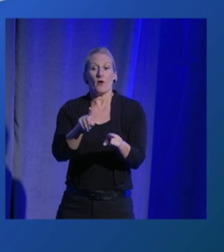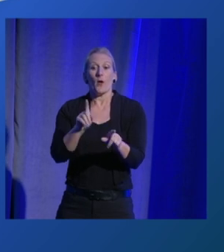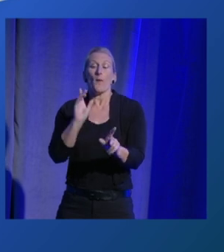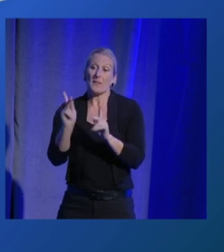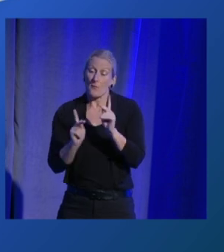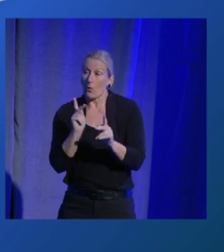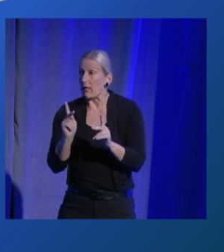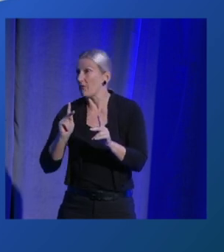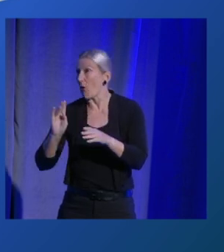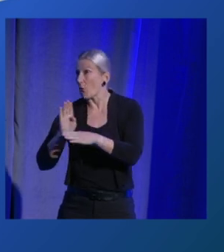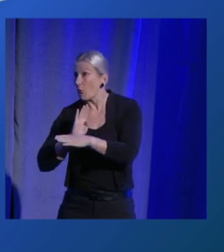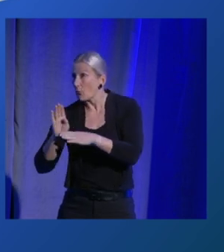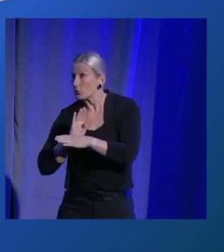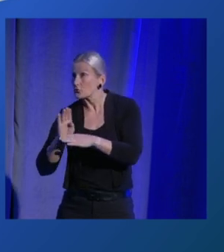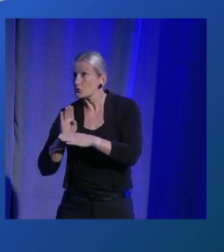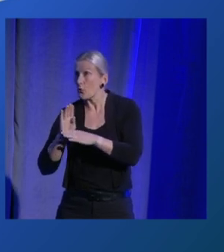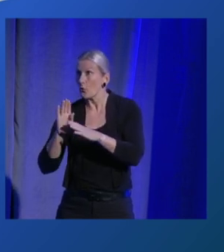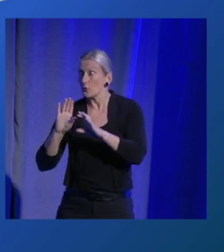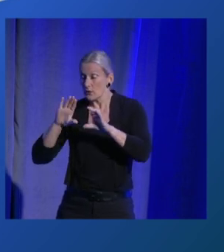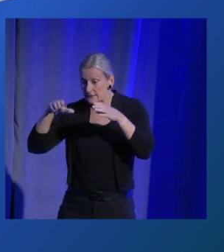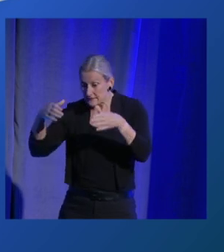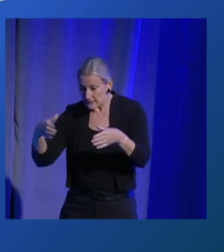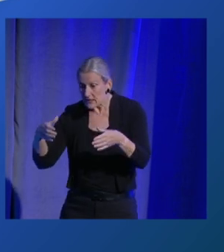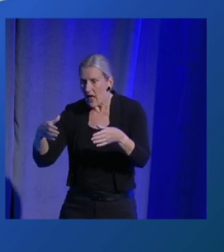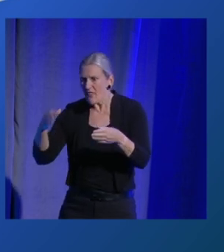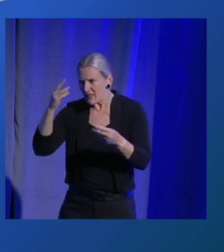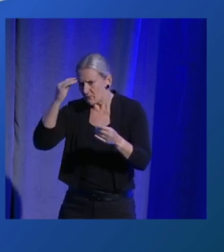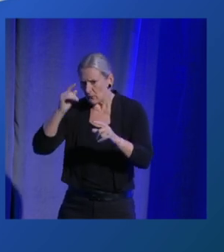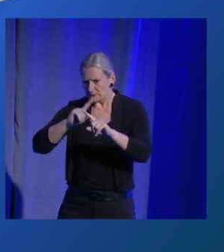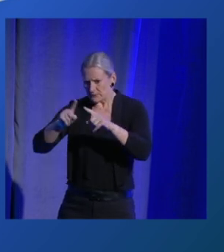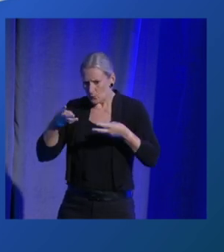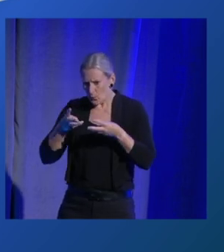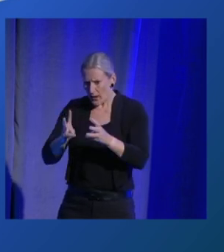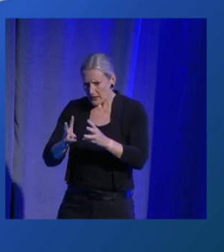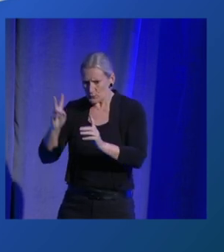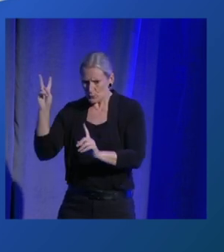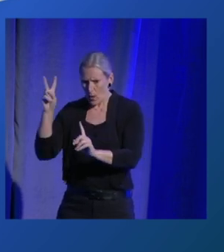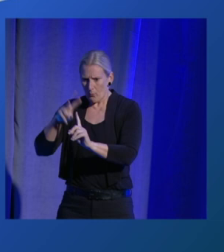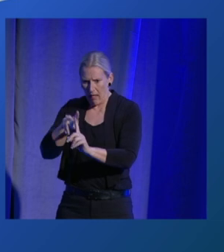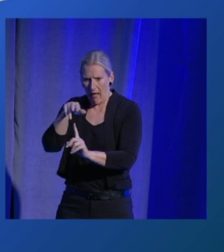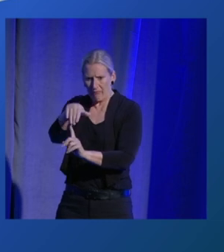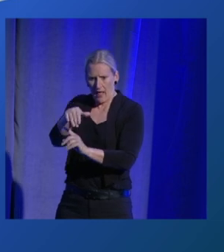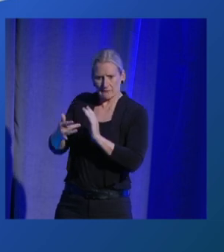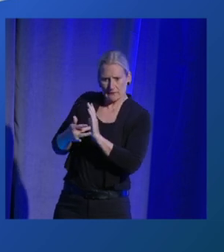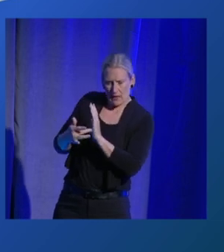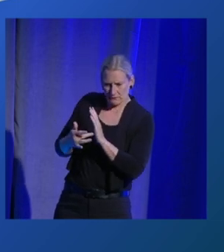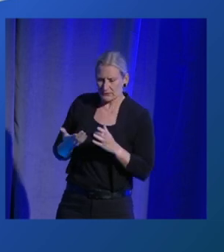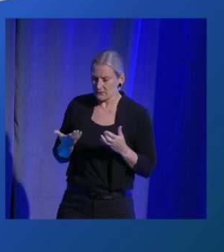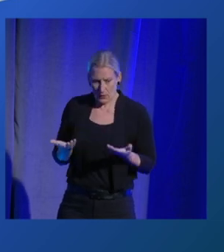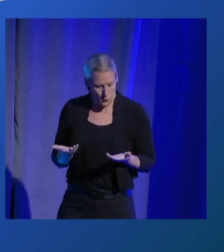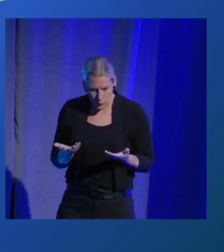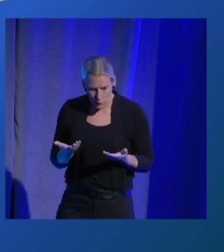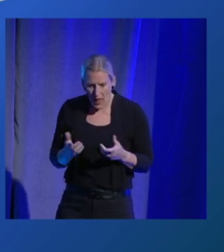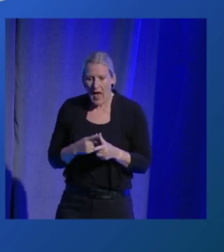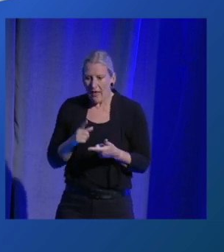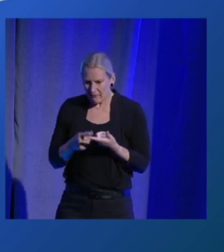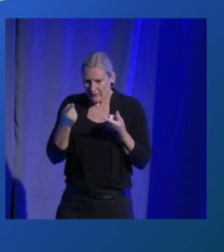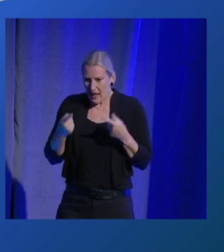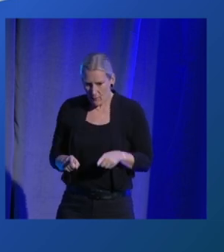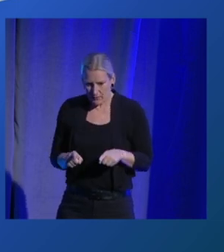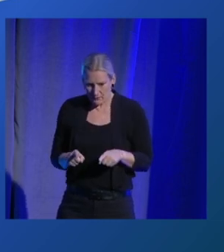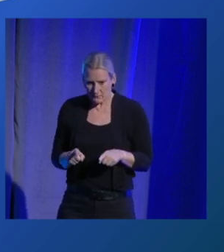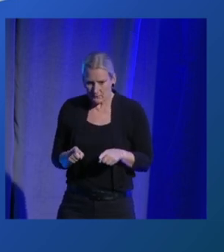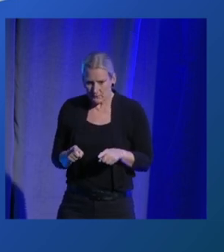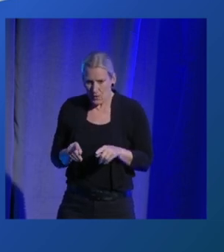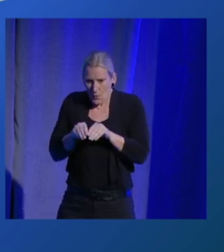bring resources to bear and think about new applications and then and then a technology gets mainstreamed and